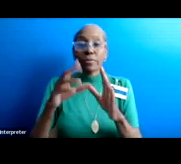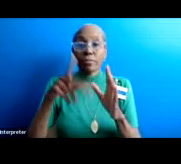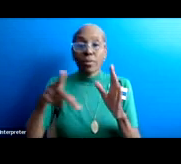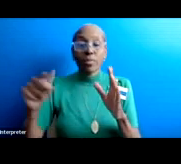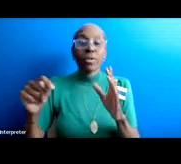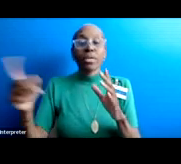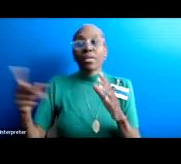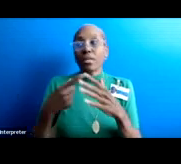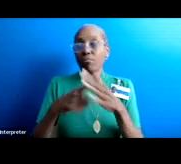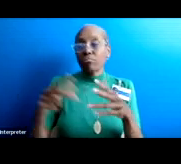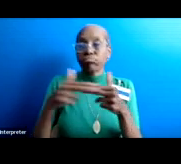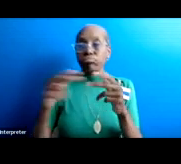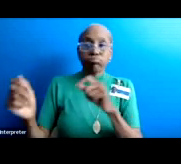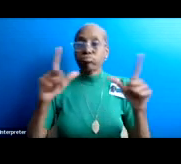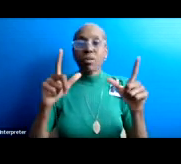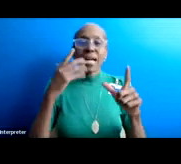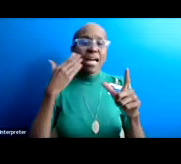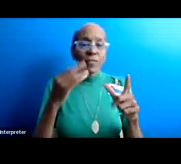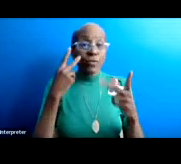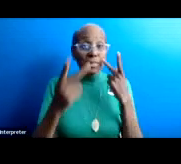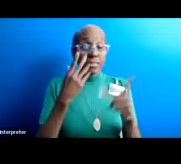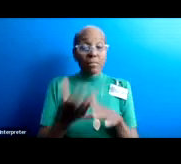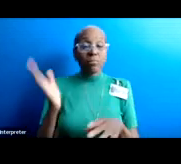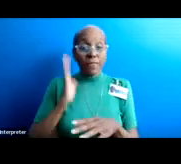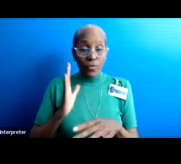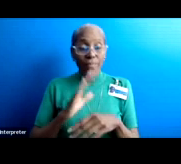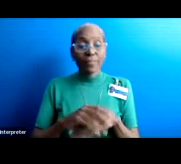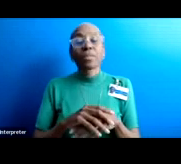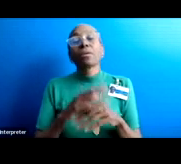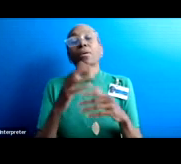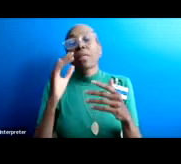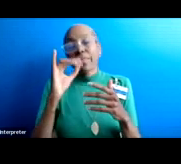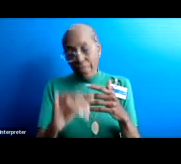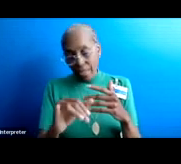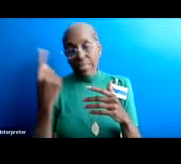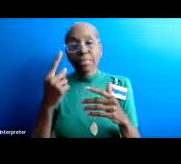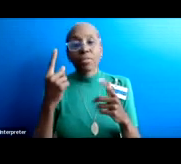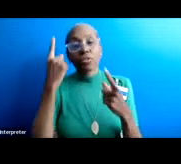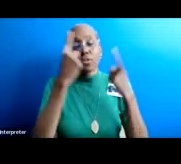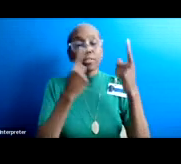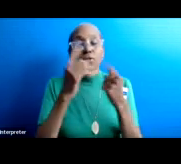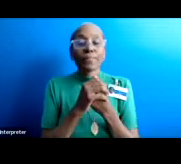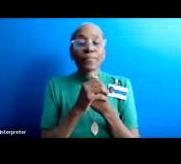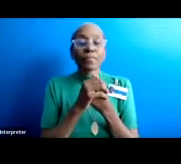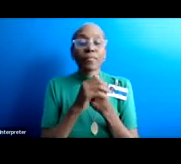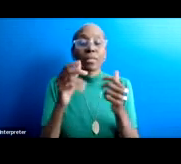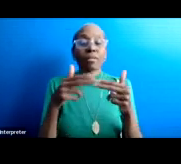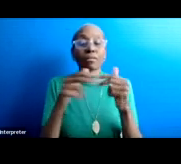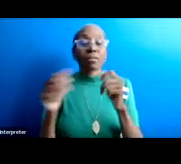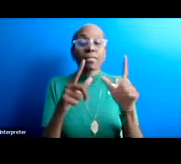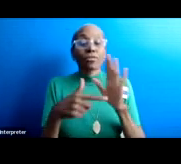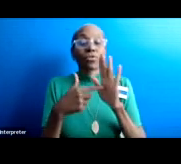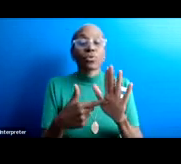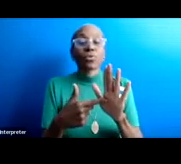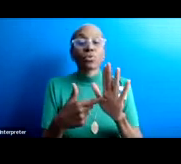his original presentation, and I don't know if you've seen it before, but it is something to consider. So on this slide, it